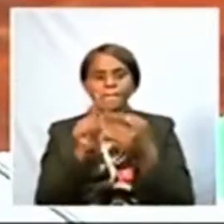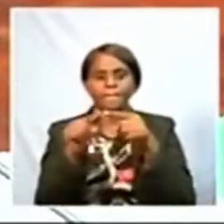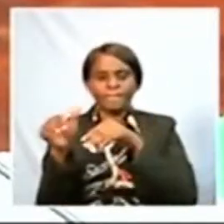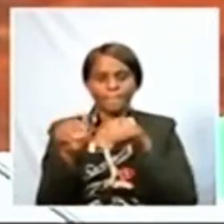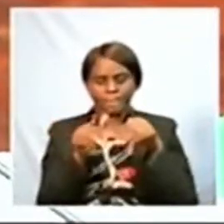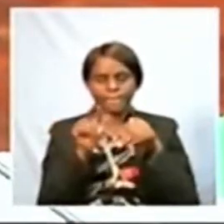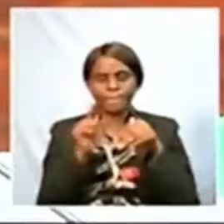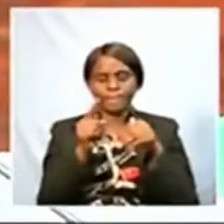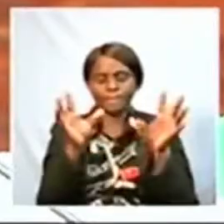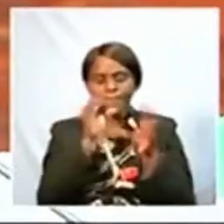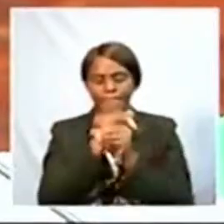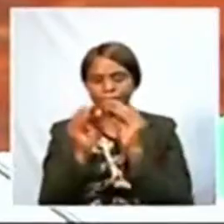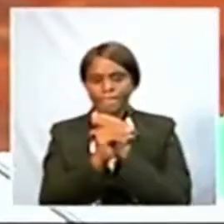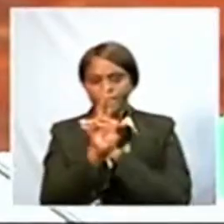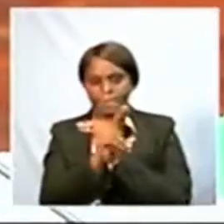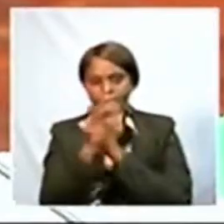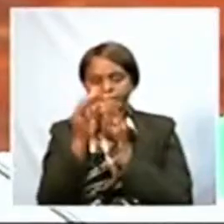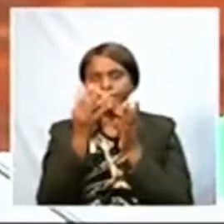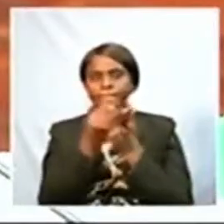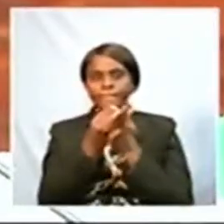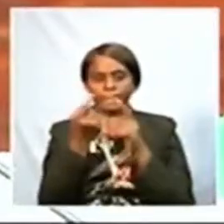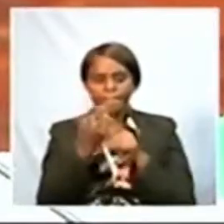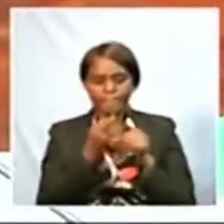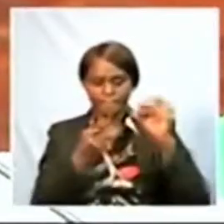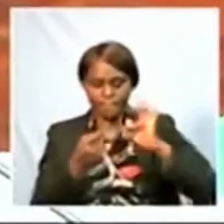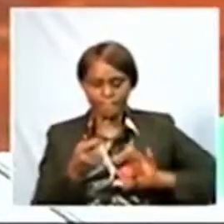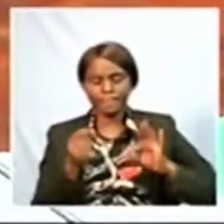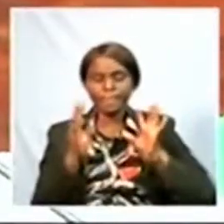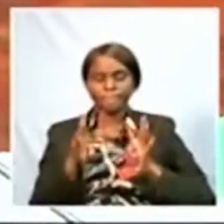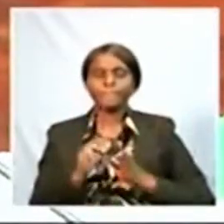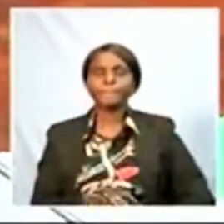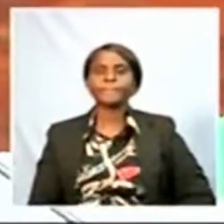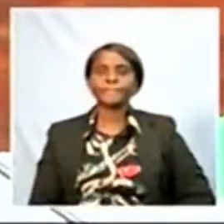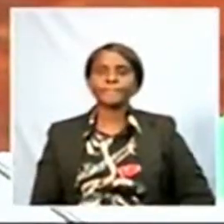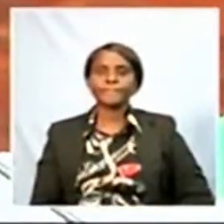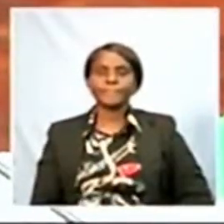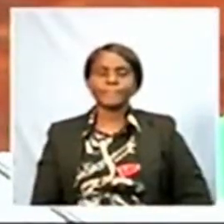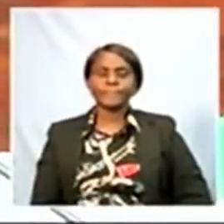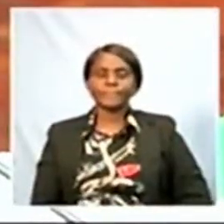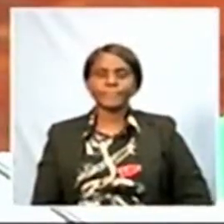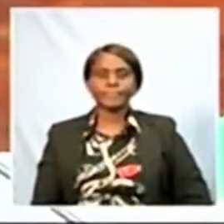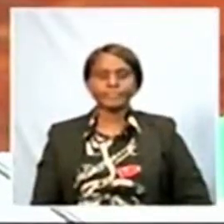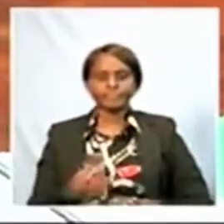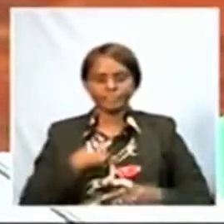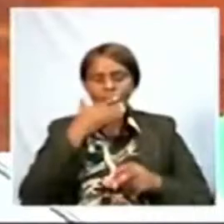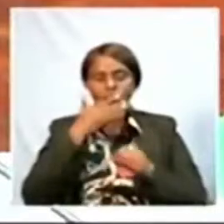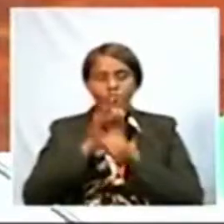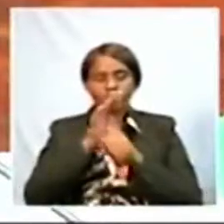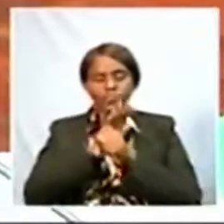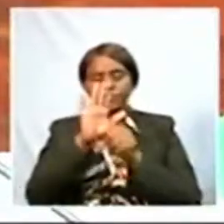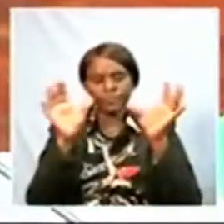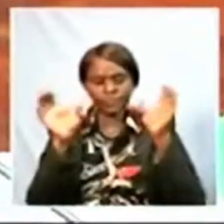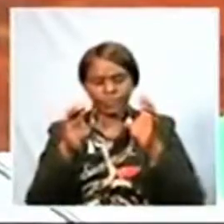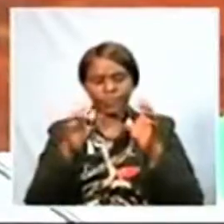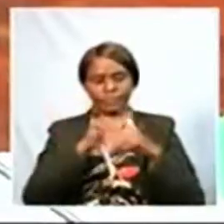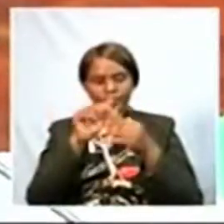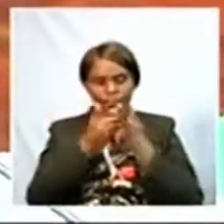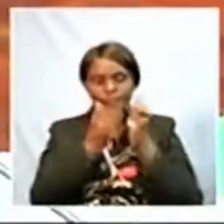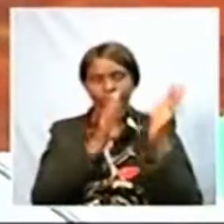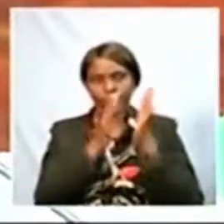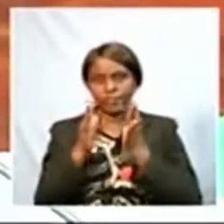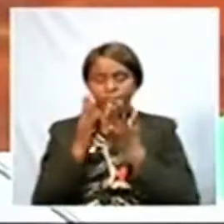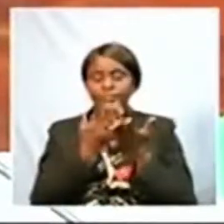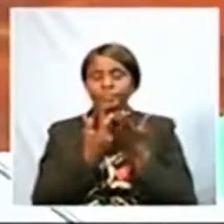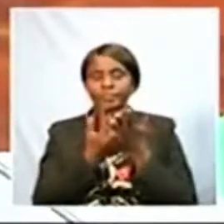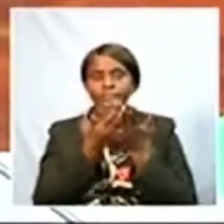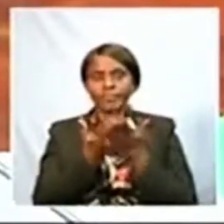avoid misappropriation of funds by the beneficiaries. I wish to assure the committee that all the remedial